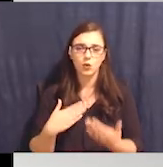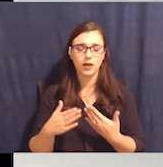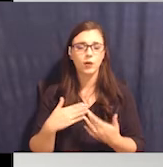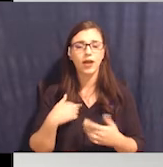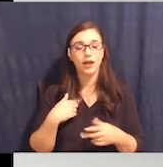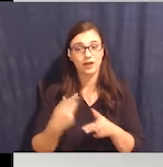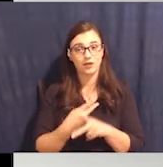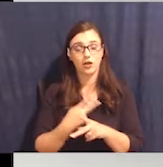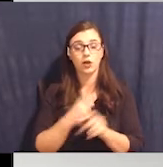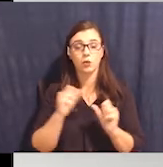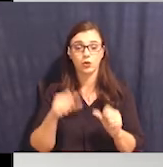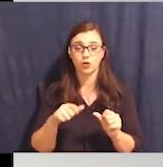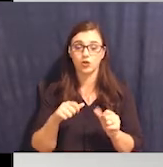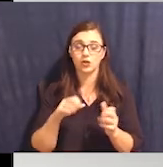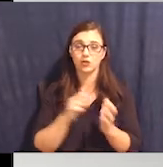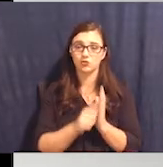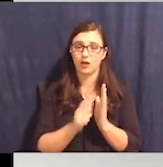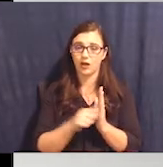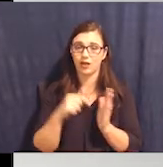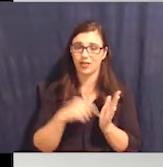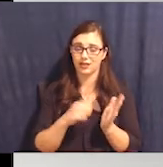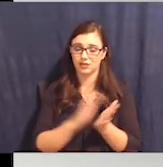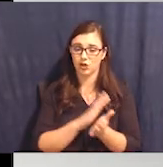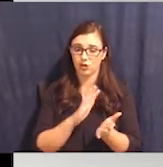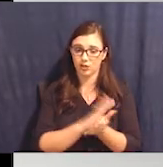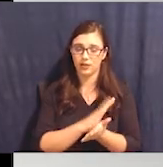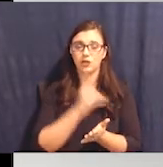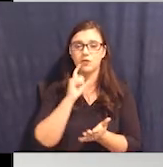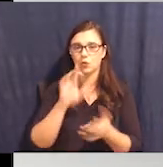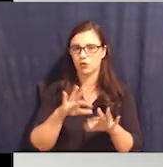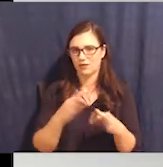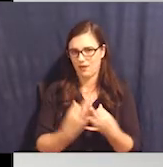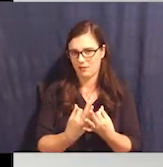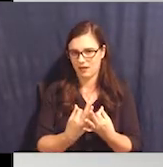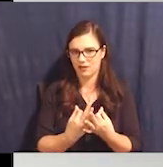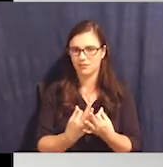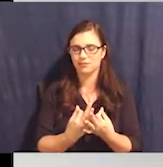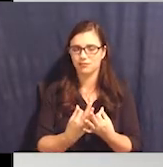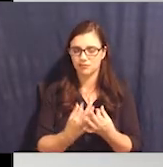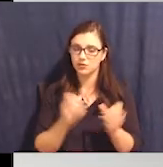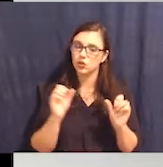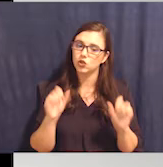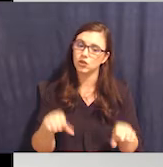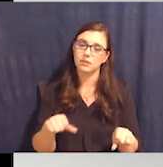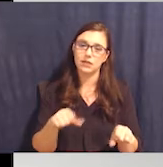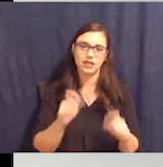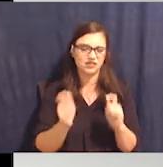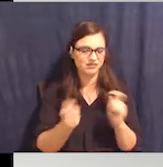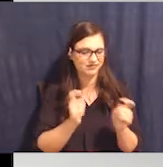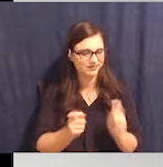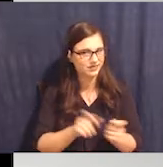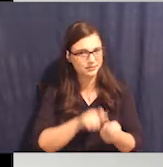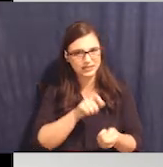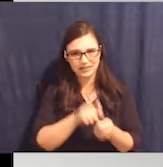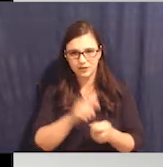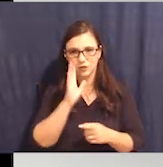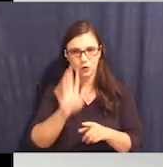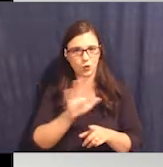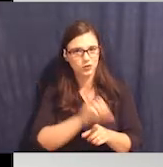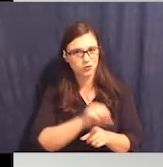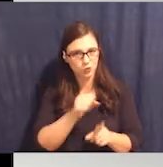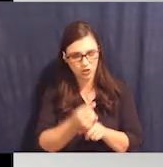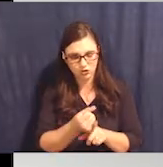So I found out that you could write this document for your family, and it could be tailor-made to